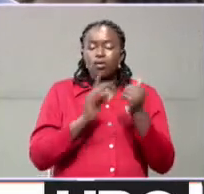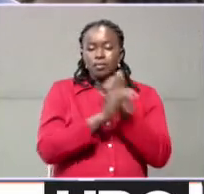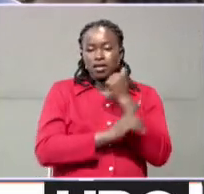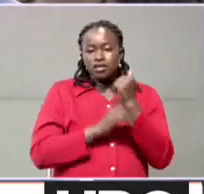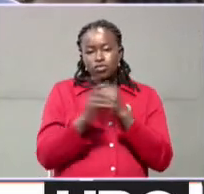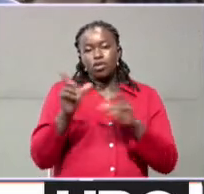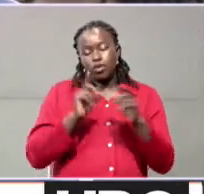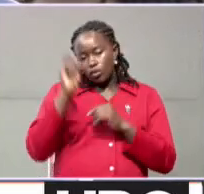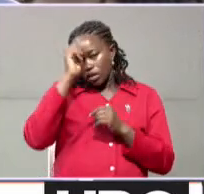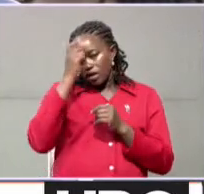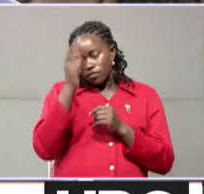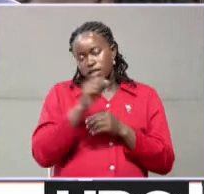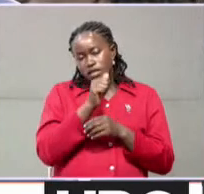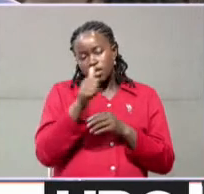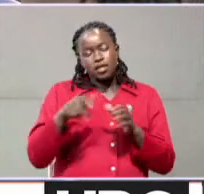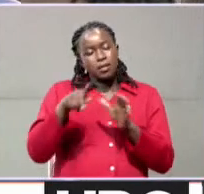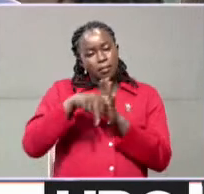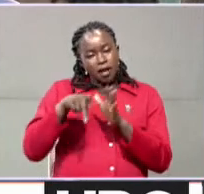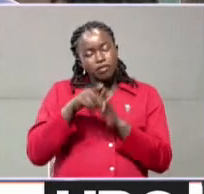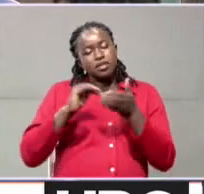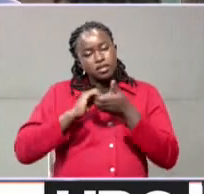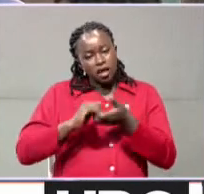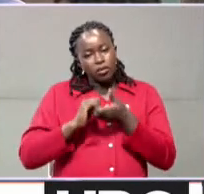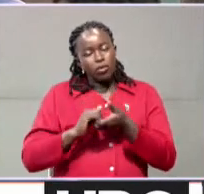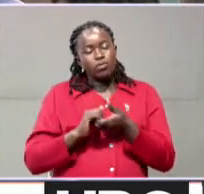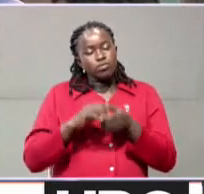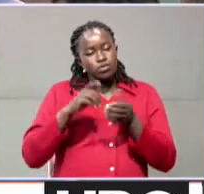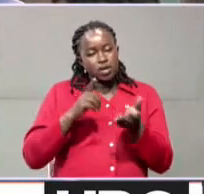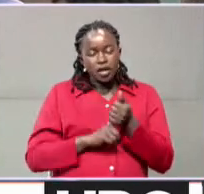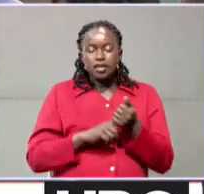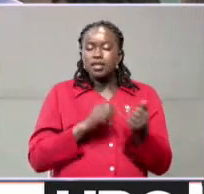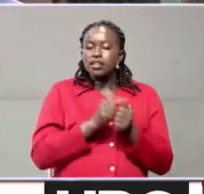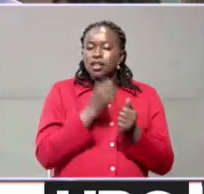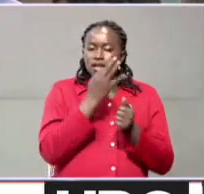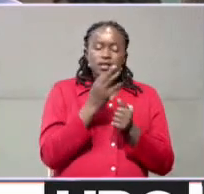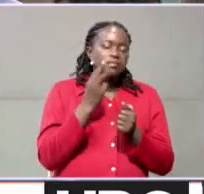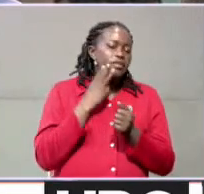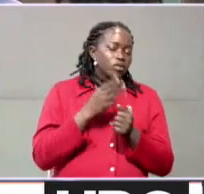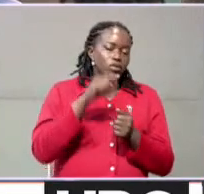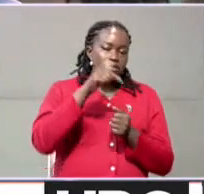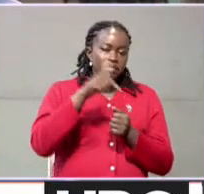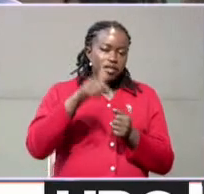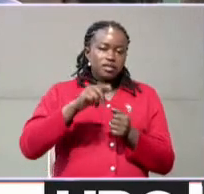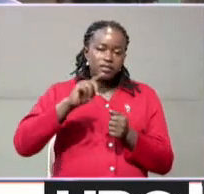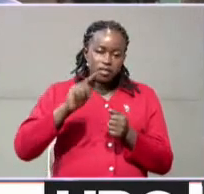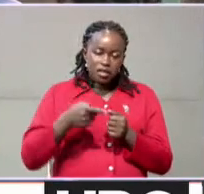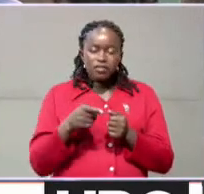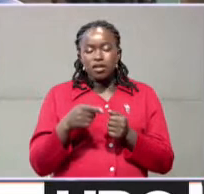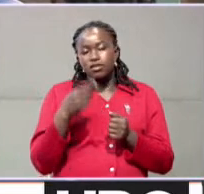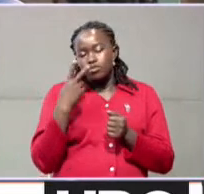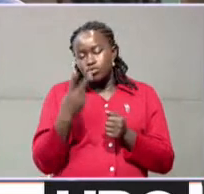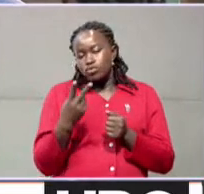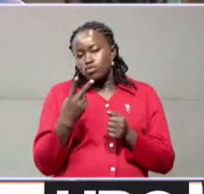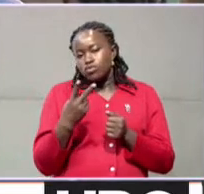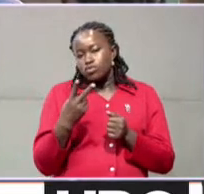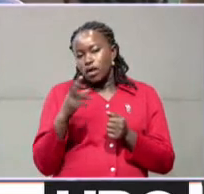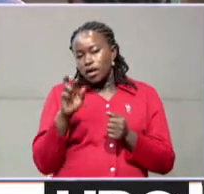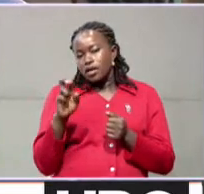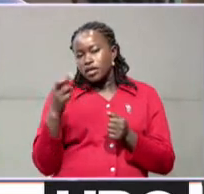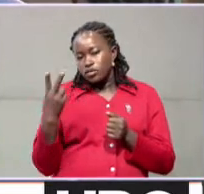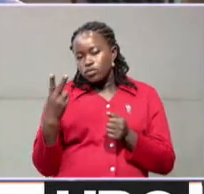government each paris circle will be received 13 million 77 282